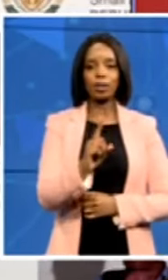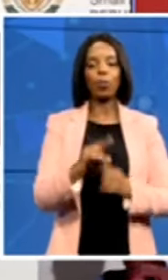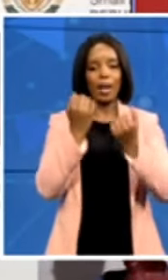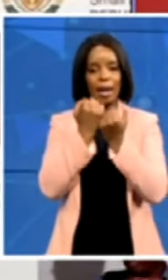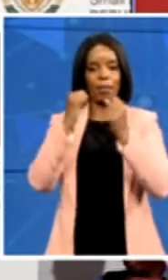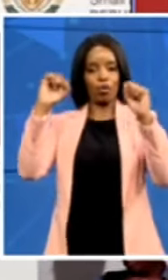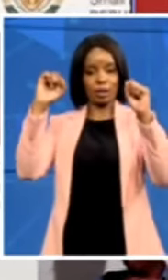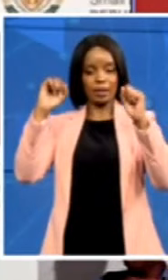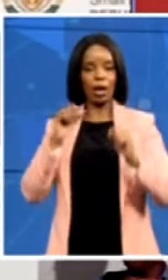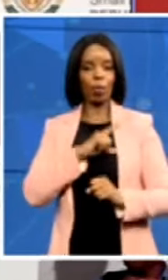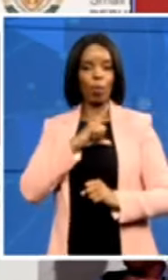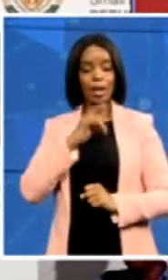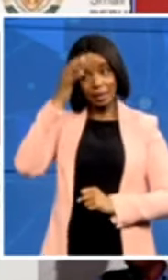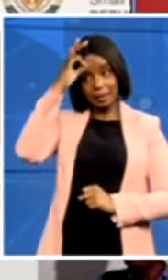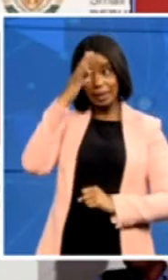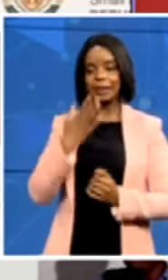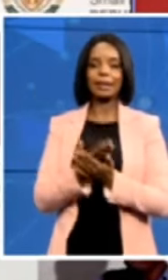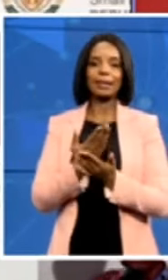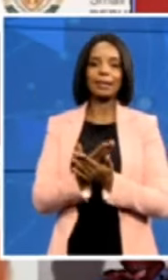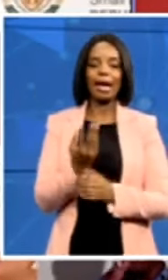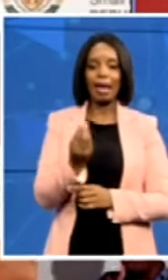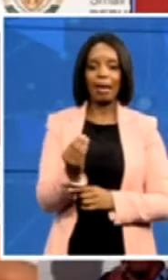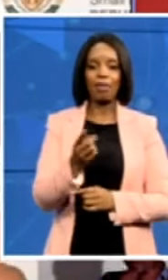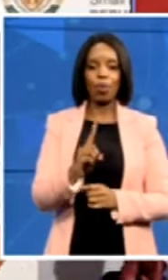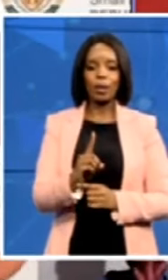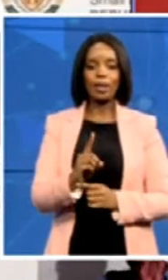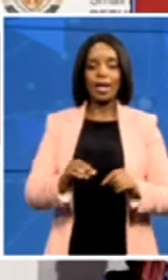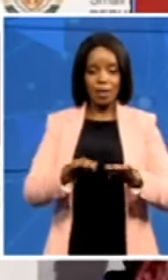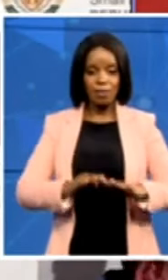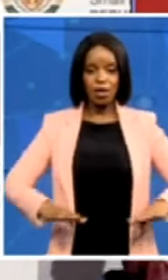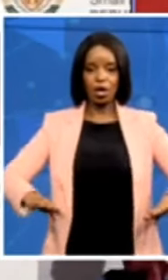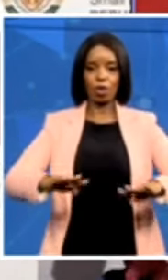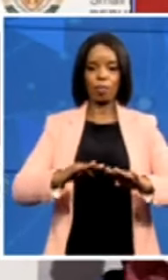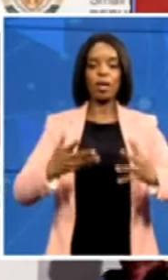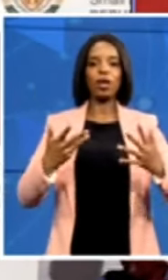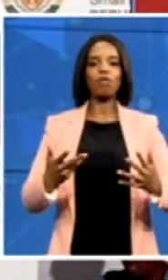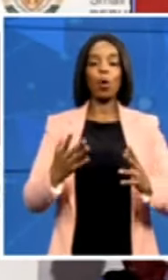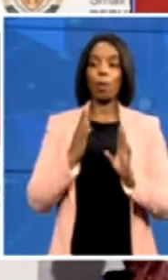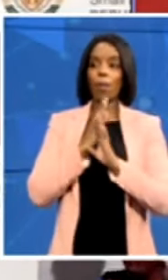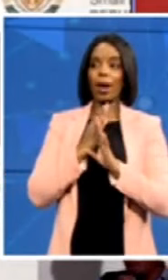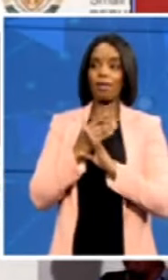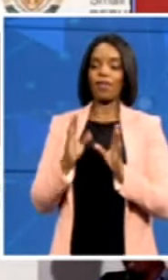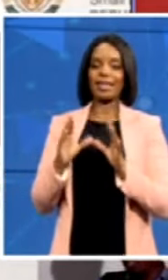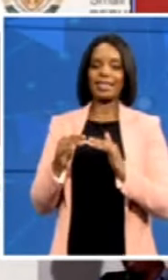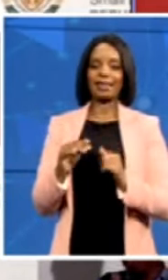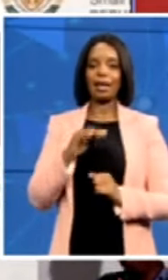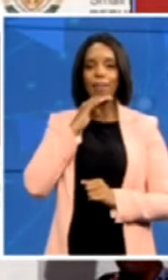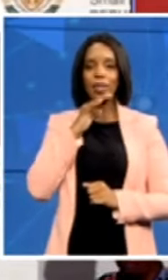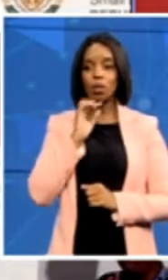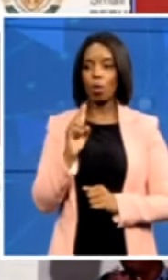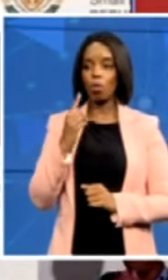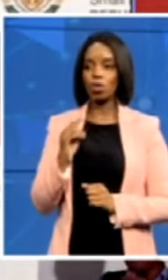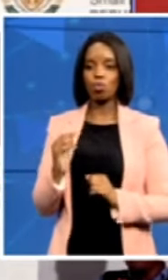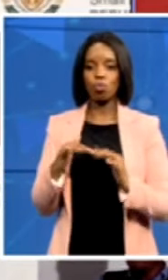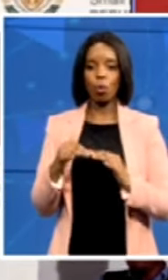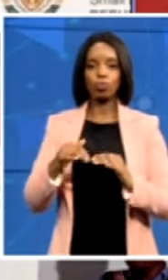enabling environment for investors and the private sector not only to blossom, but to co-create with the locals that we have